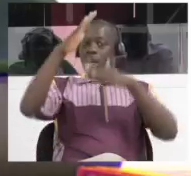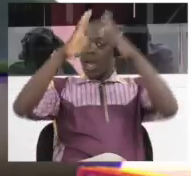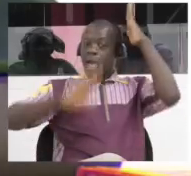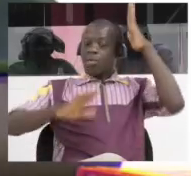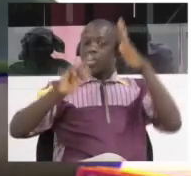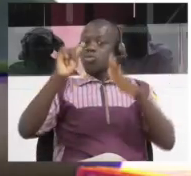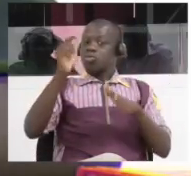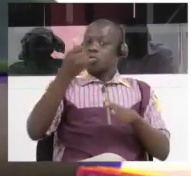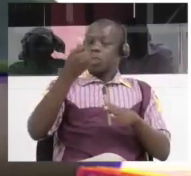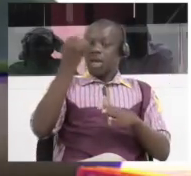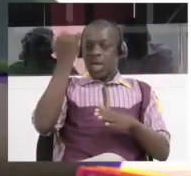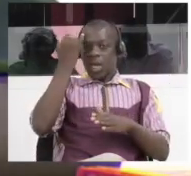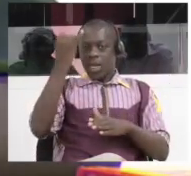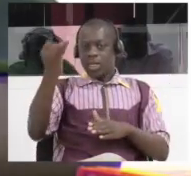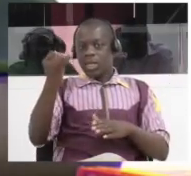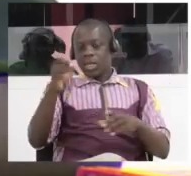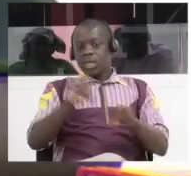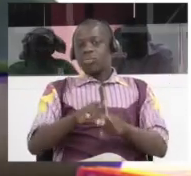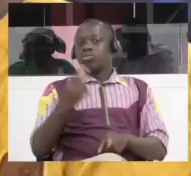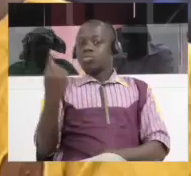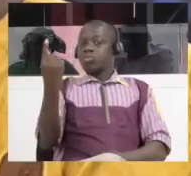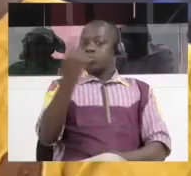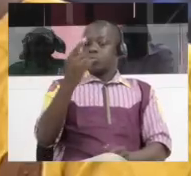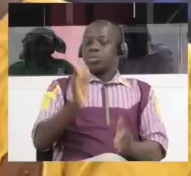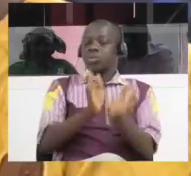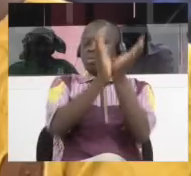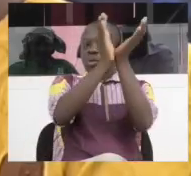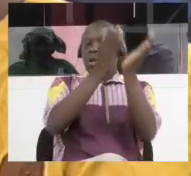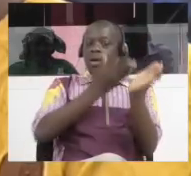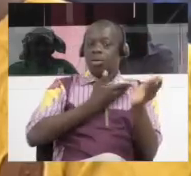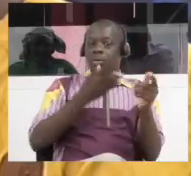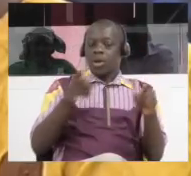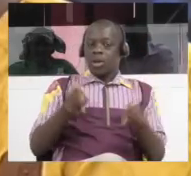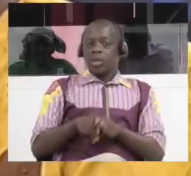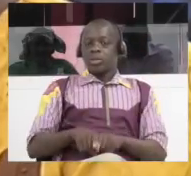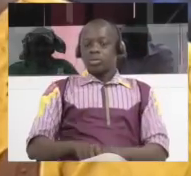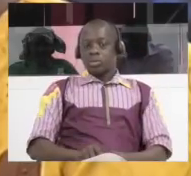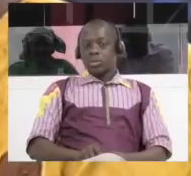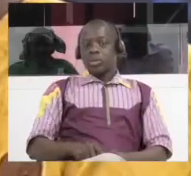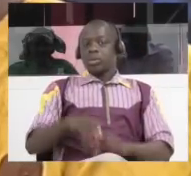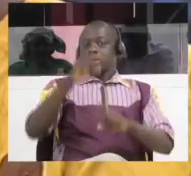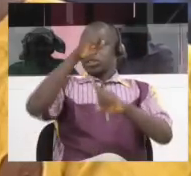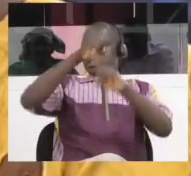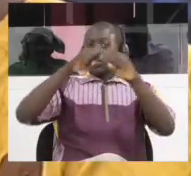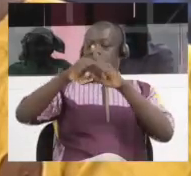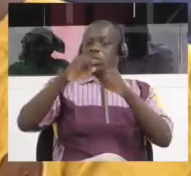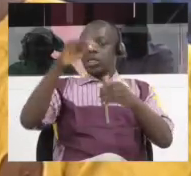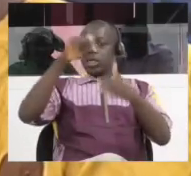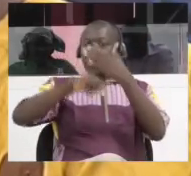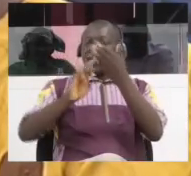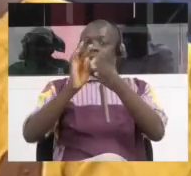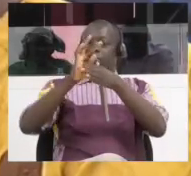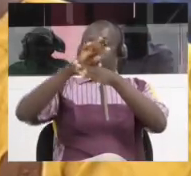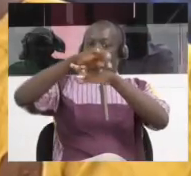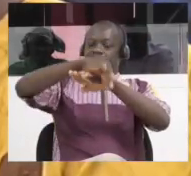phenomenon. So the only comparison we had was the condition at Fajara Barracks, which